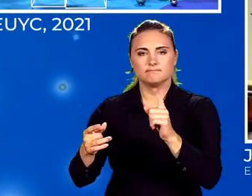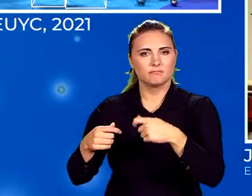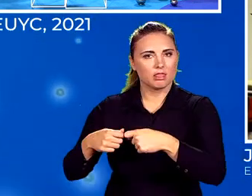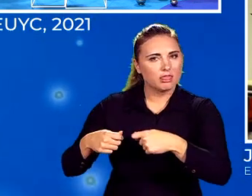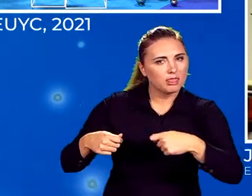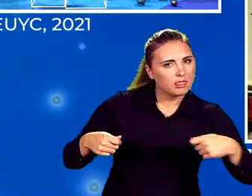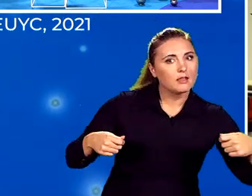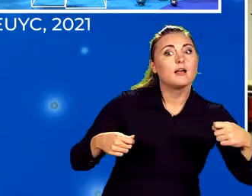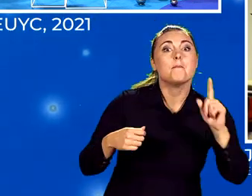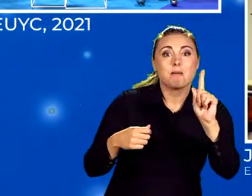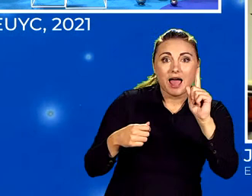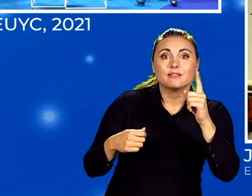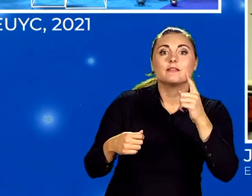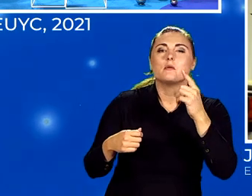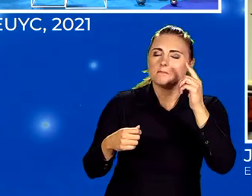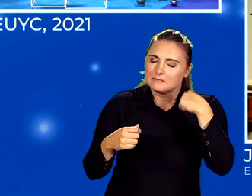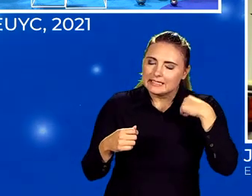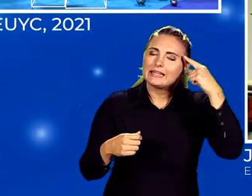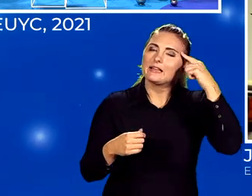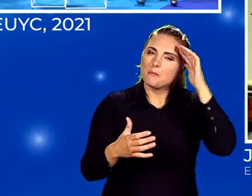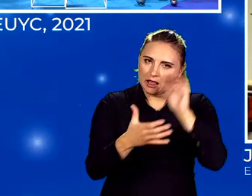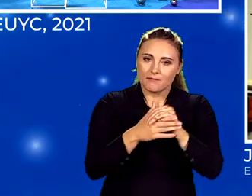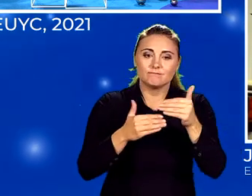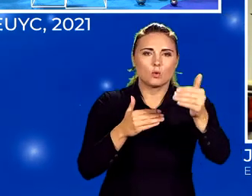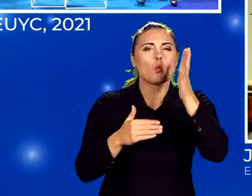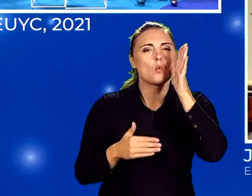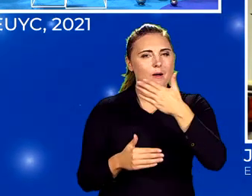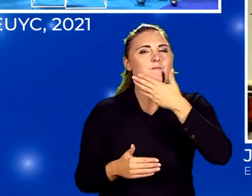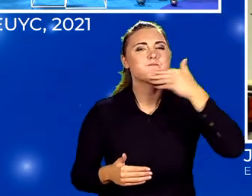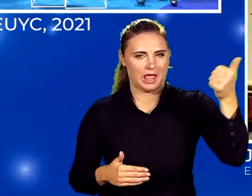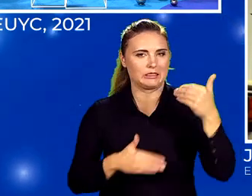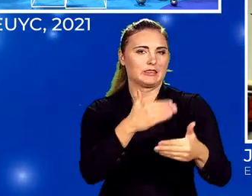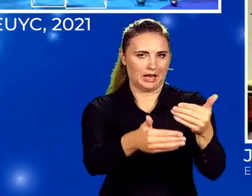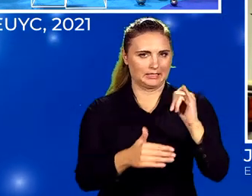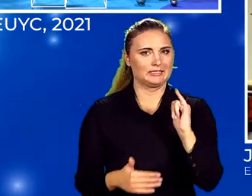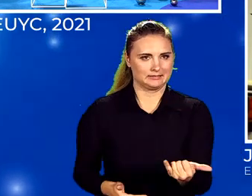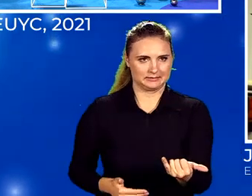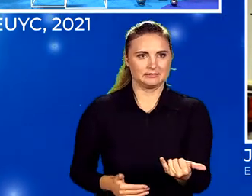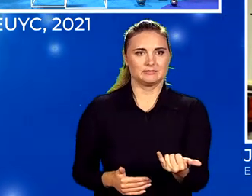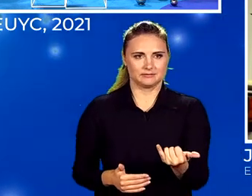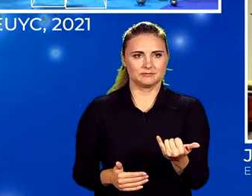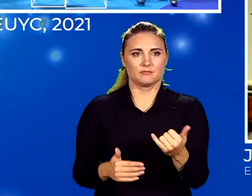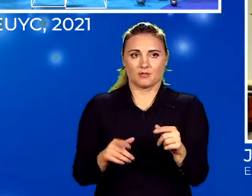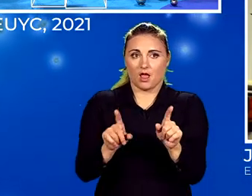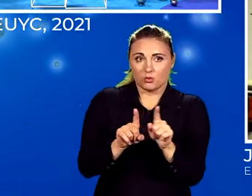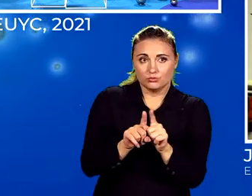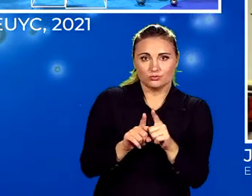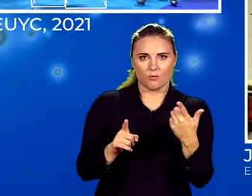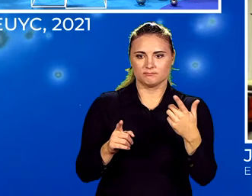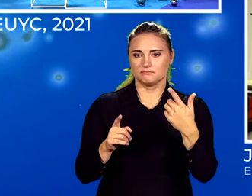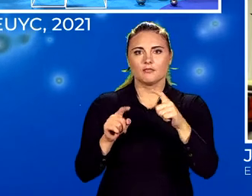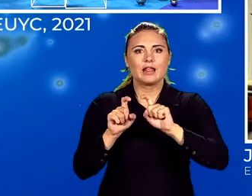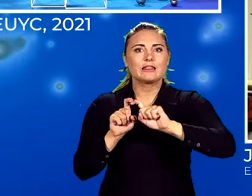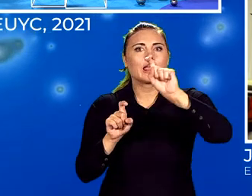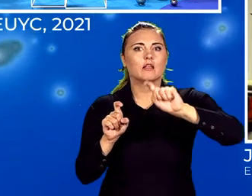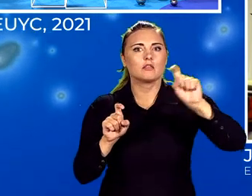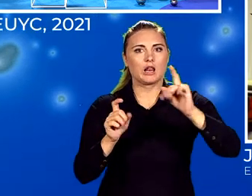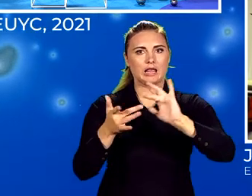experienced. The whole world was thrust into a digital space since we couldn't leave our homes.